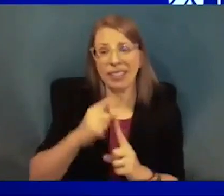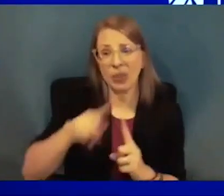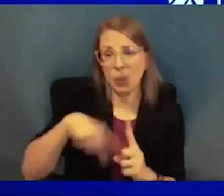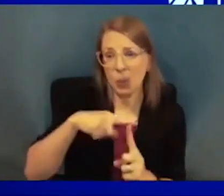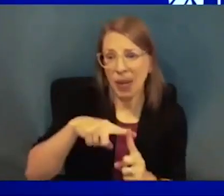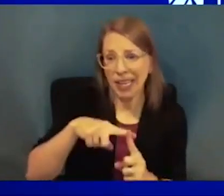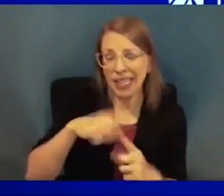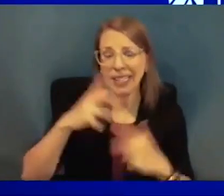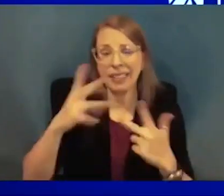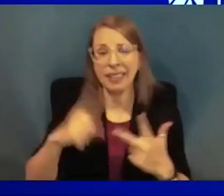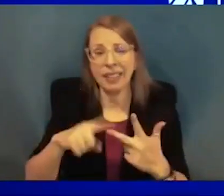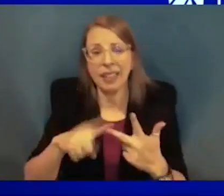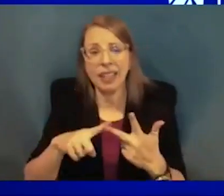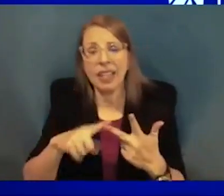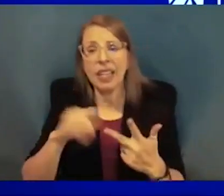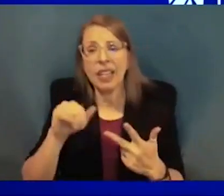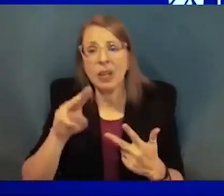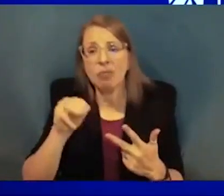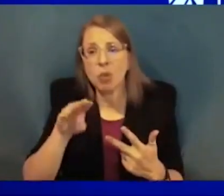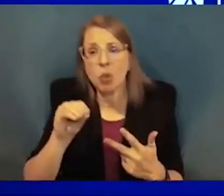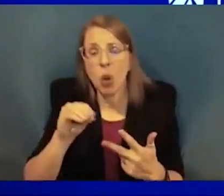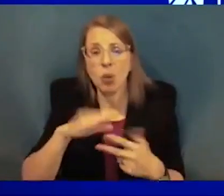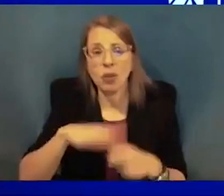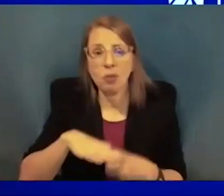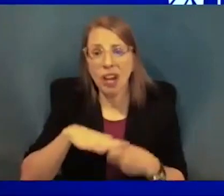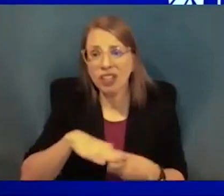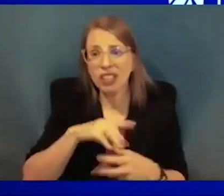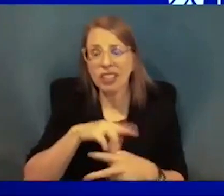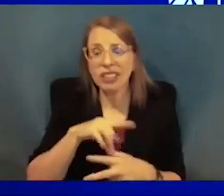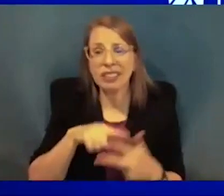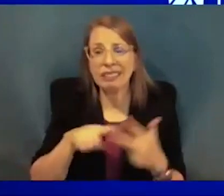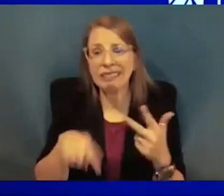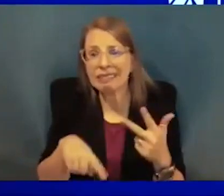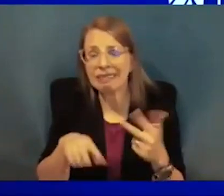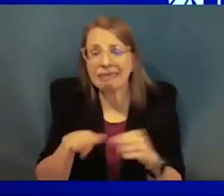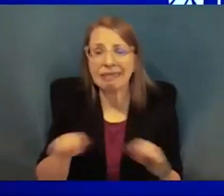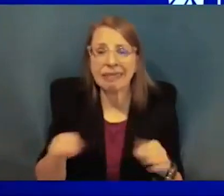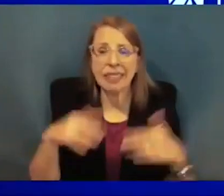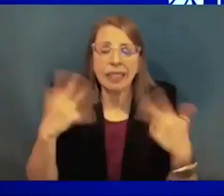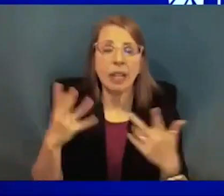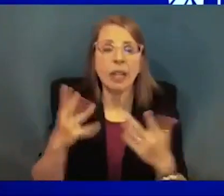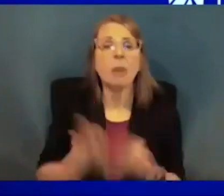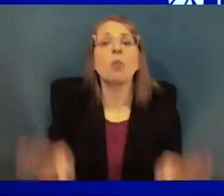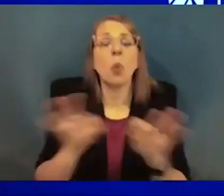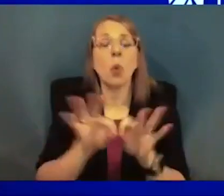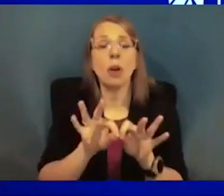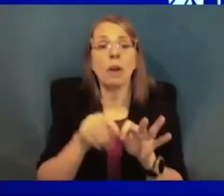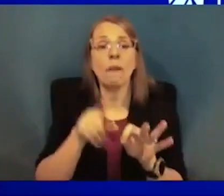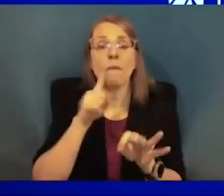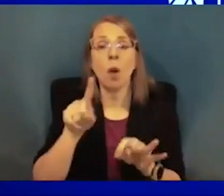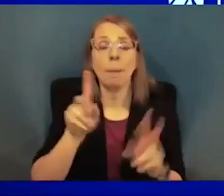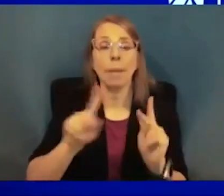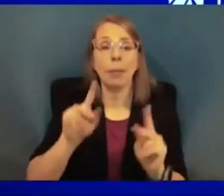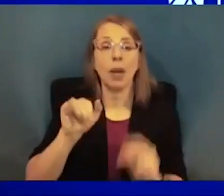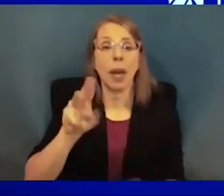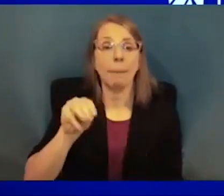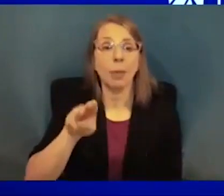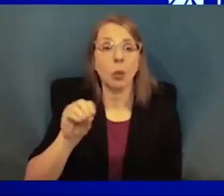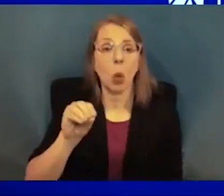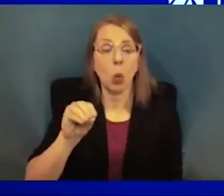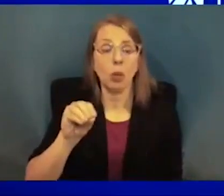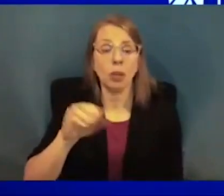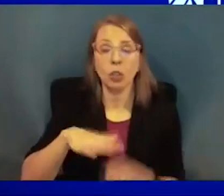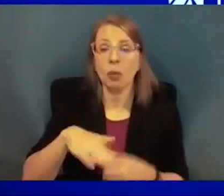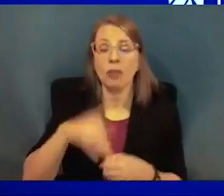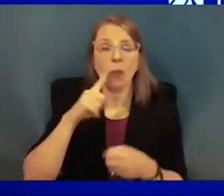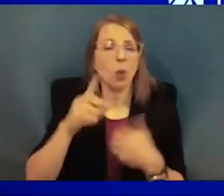you're getting. So to that point, that is very important, that people who are immunosuppressed for one reason or another continue